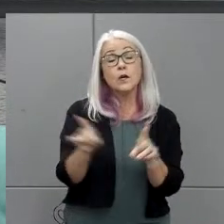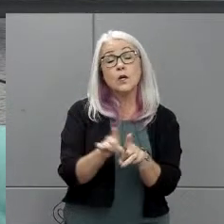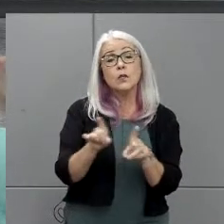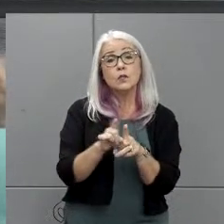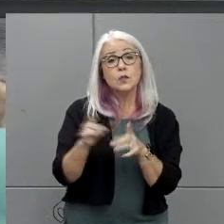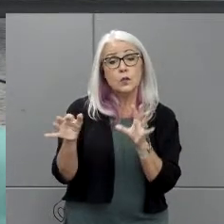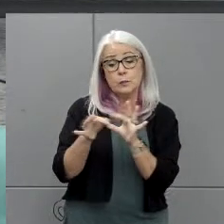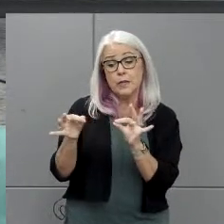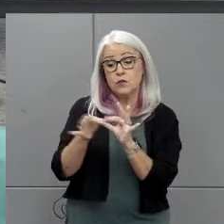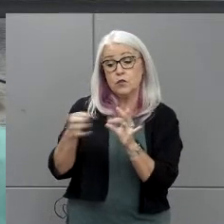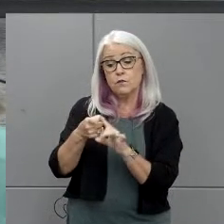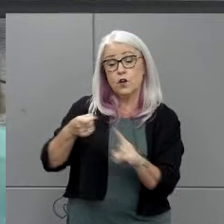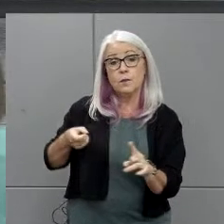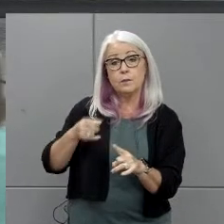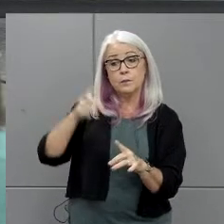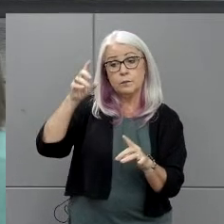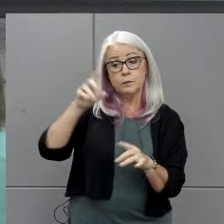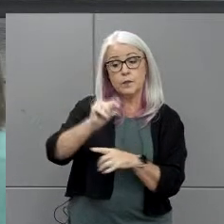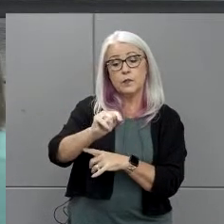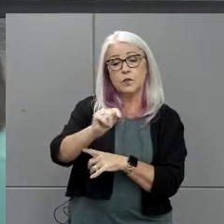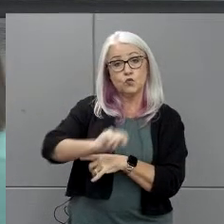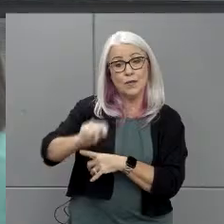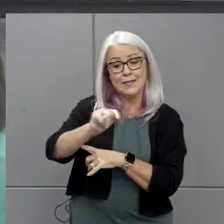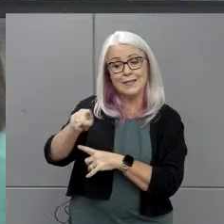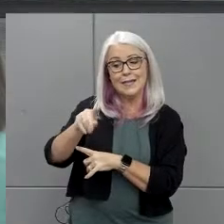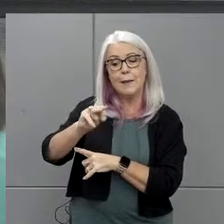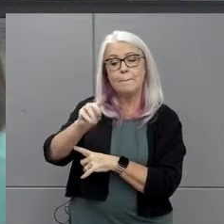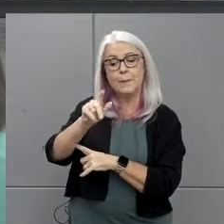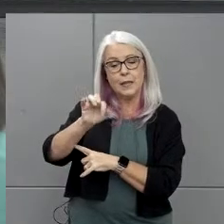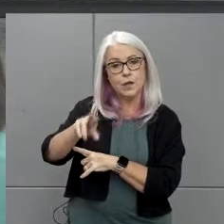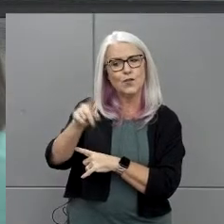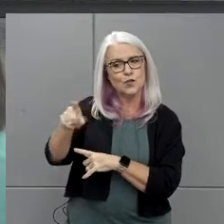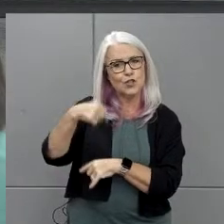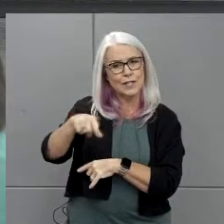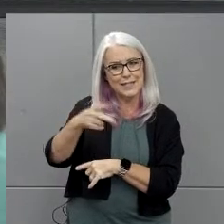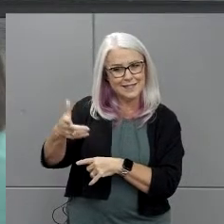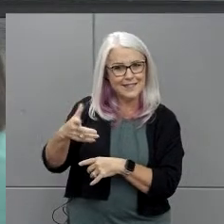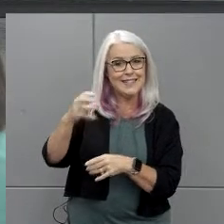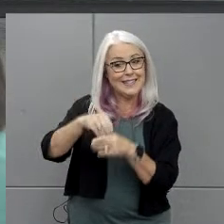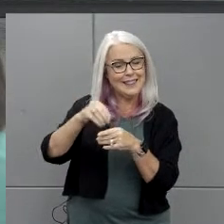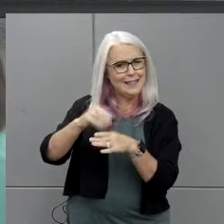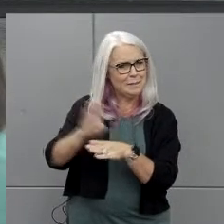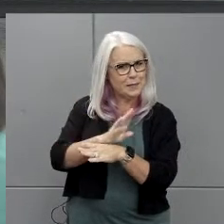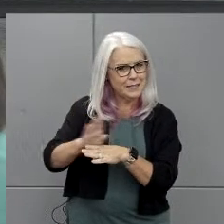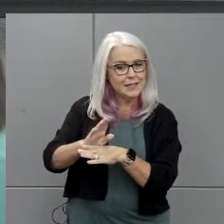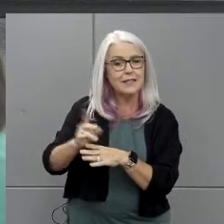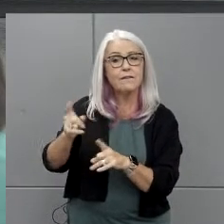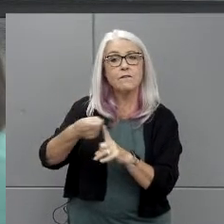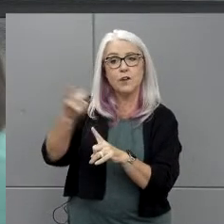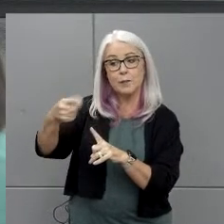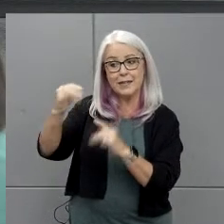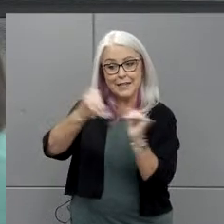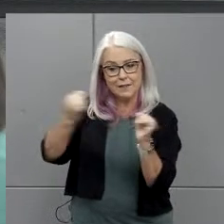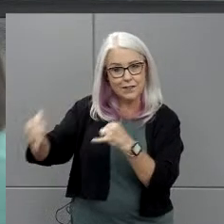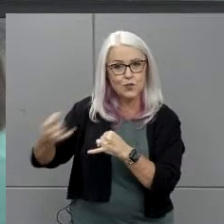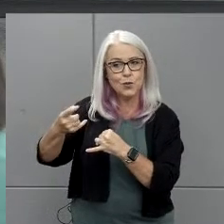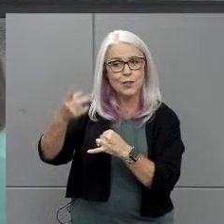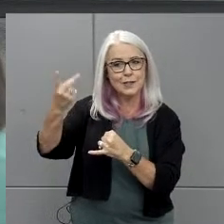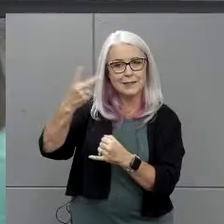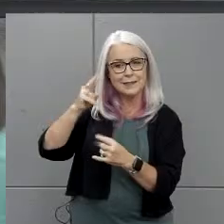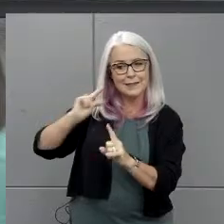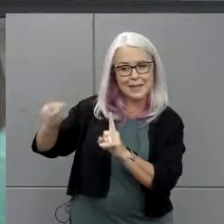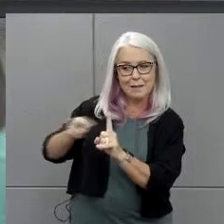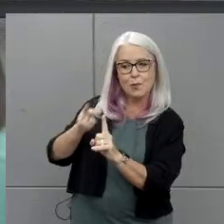Trustee Miller that she being in the business sector, from an individual standpoint,